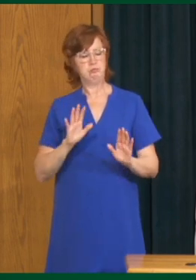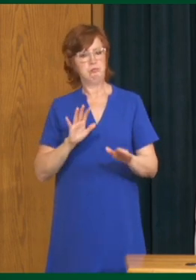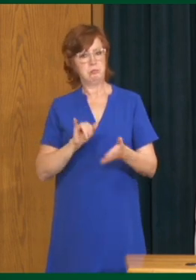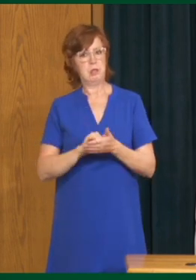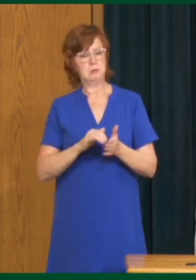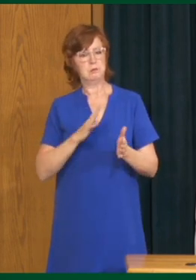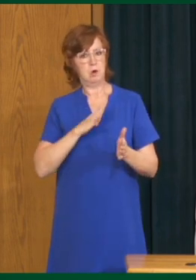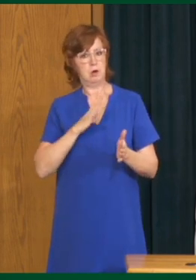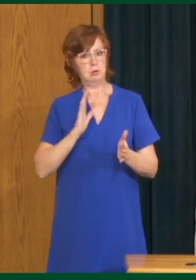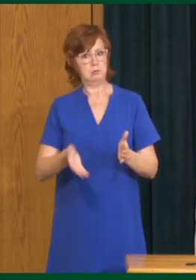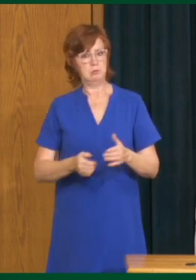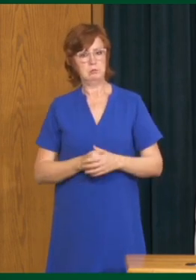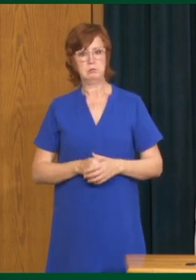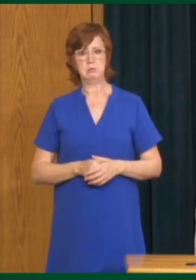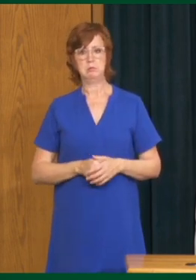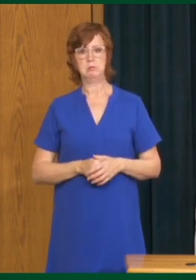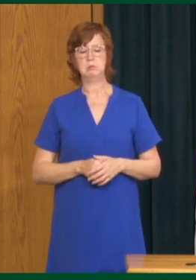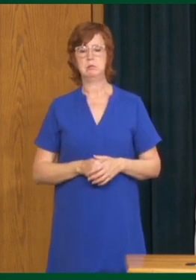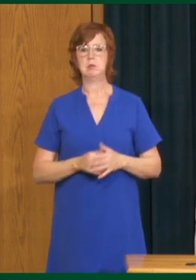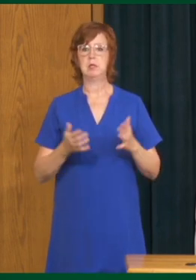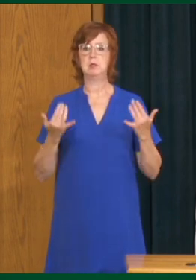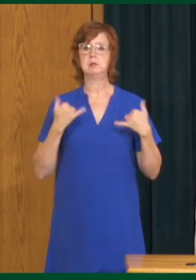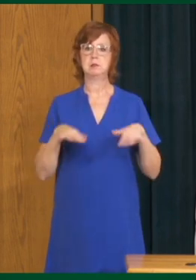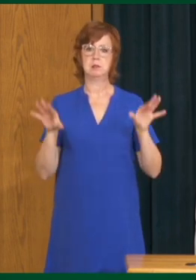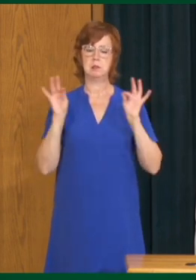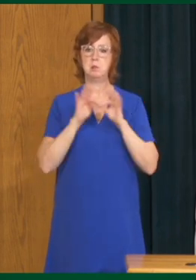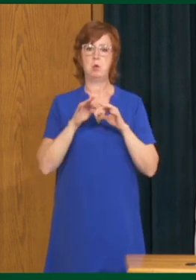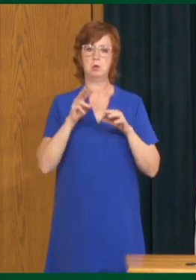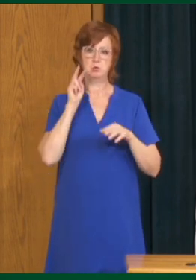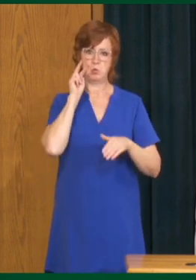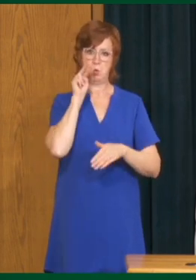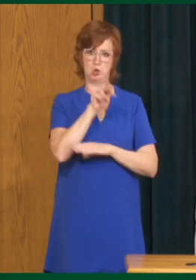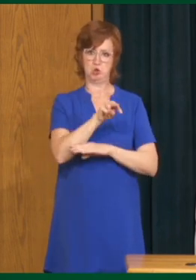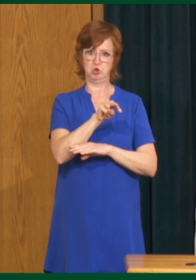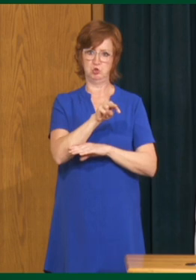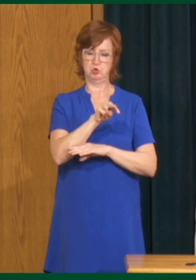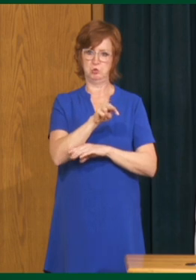but we need to keep a close eye on that and understand what are